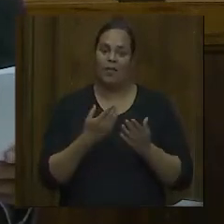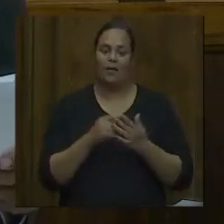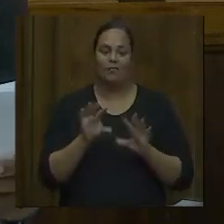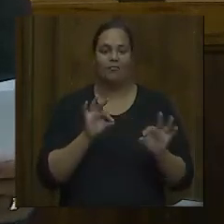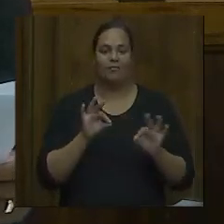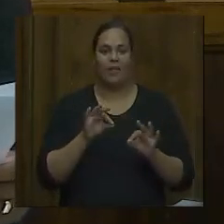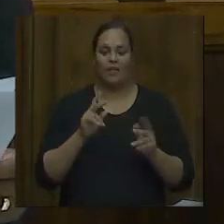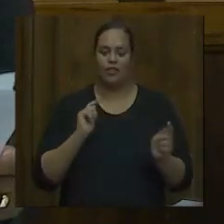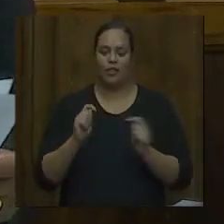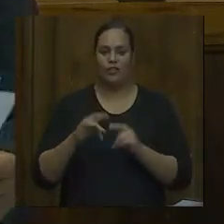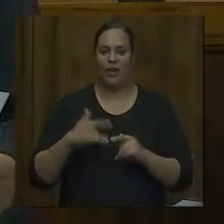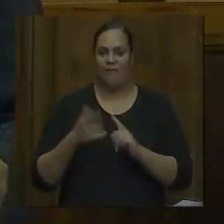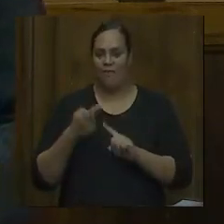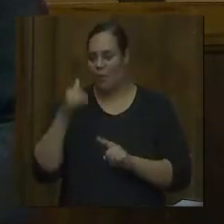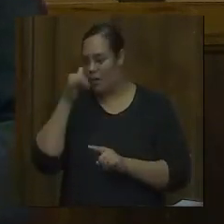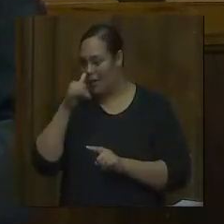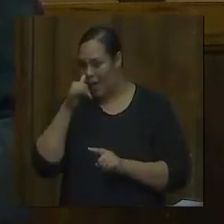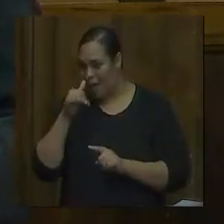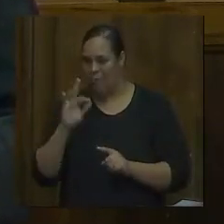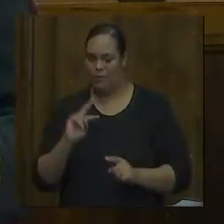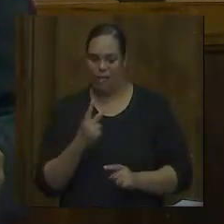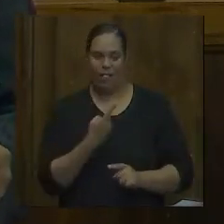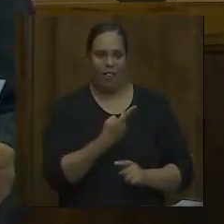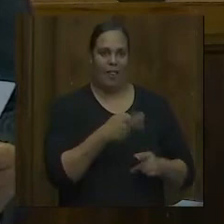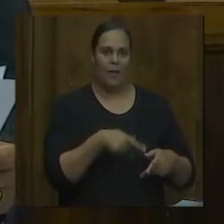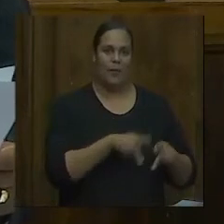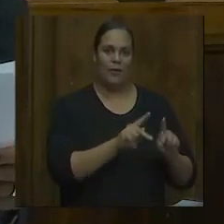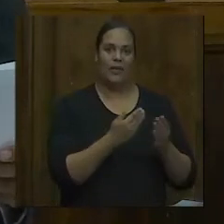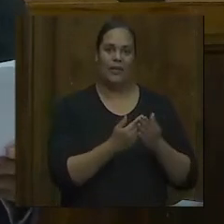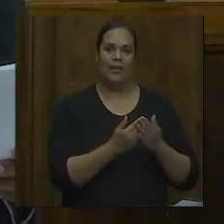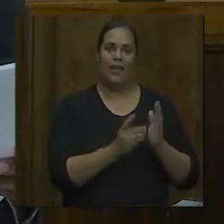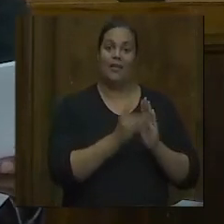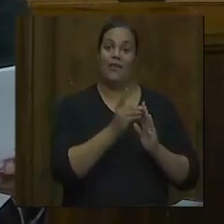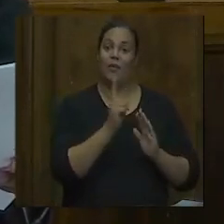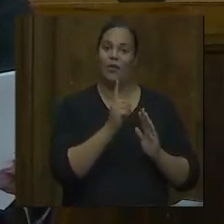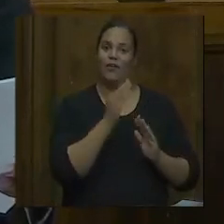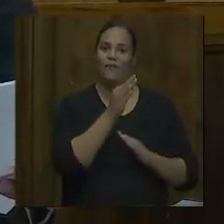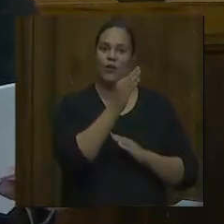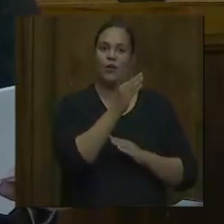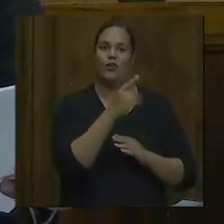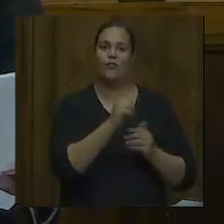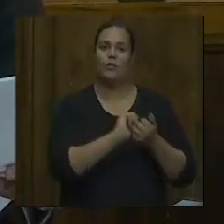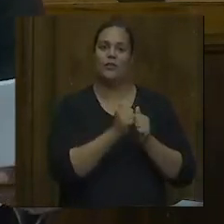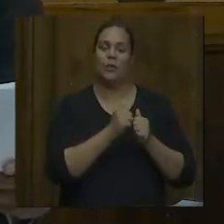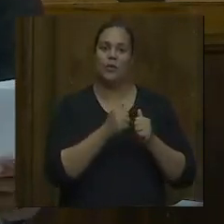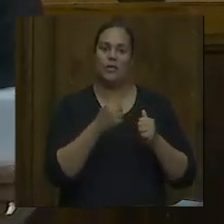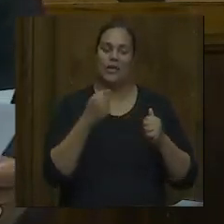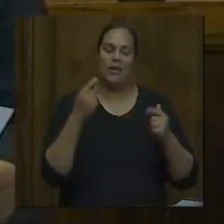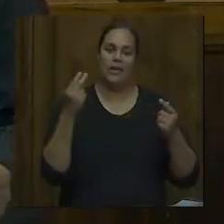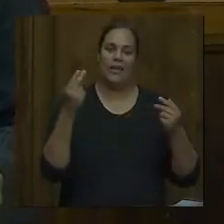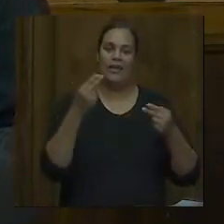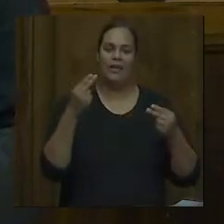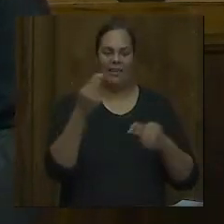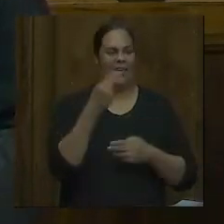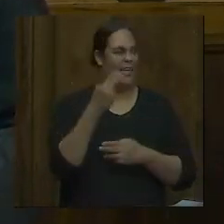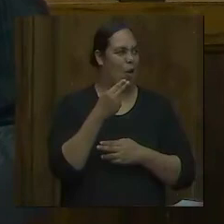life of crime and an opportunity to develop a future as sports heroes with a high